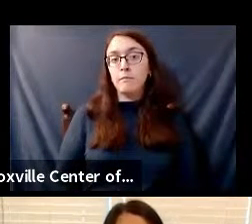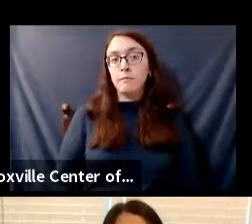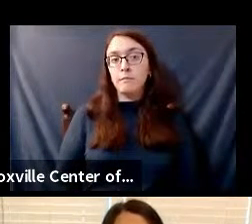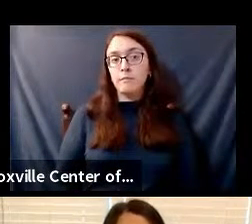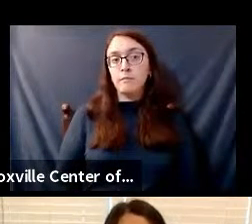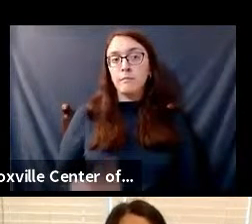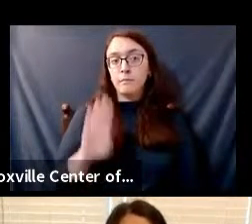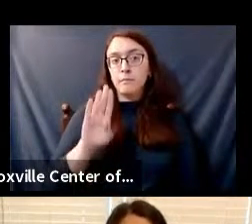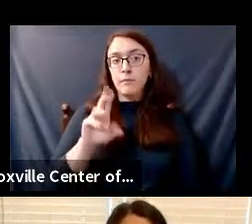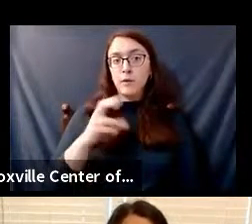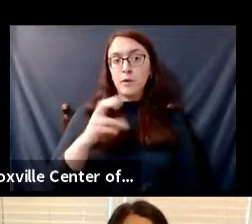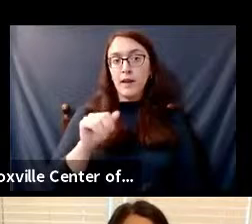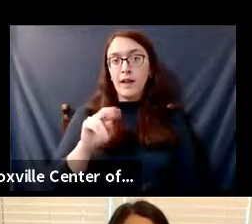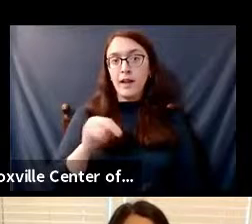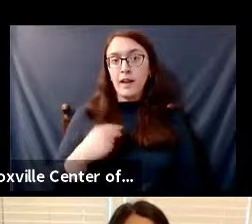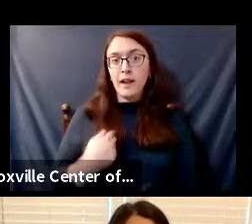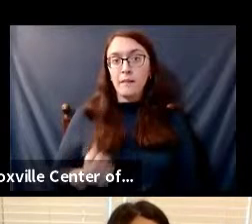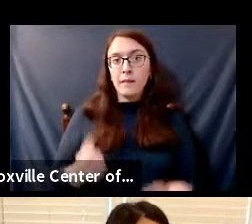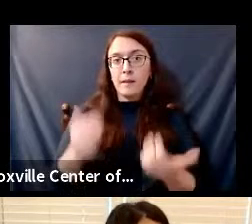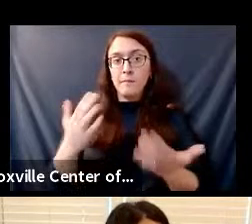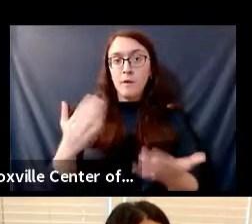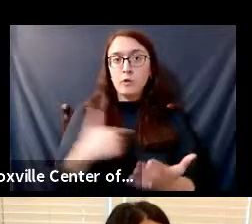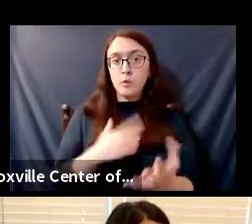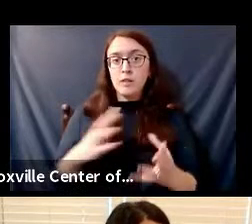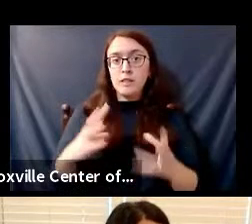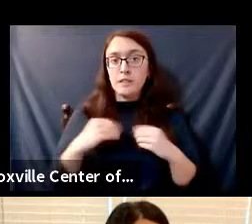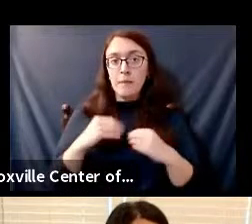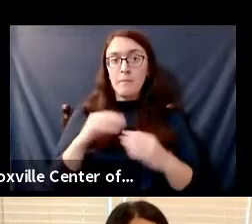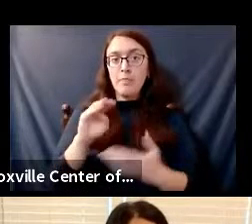I make a motion, we accept the minutes as written.